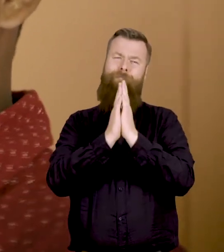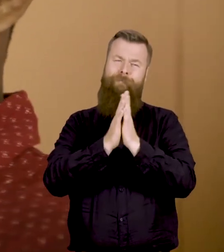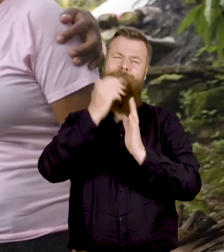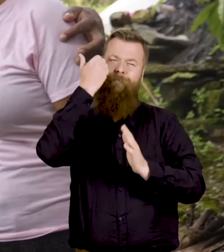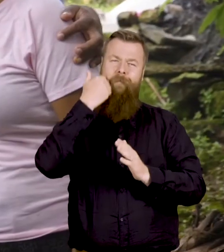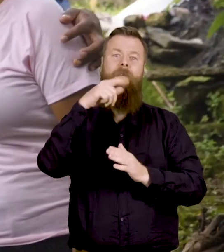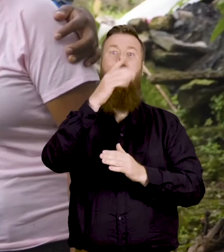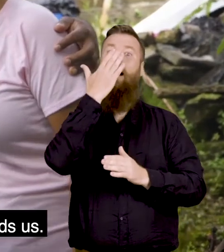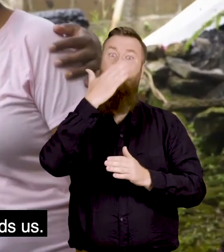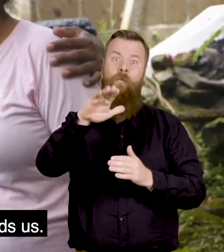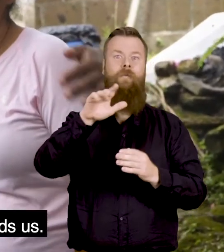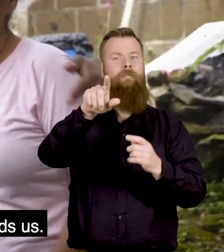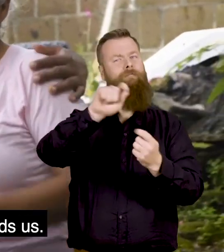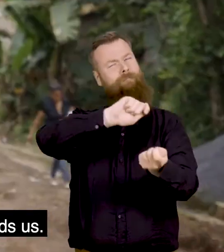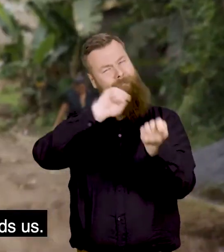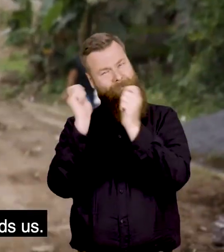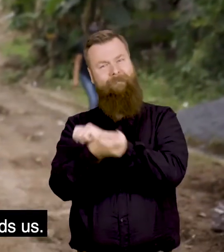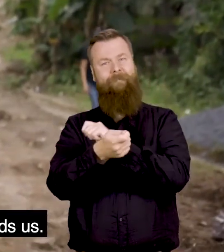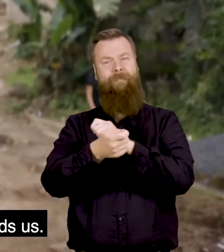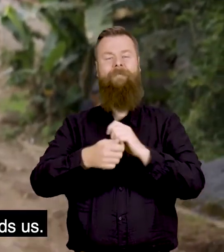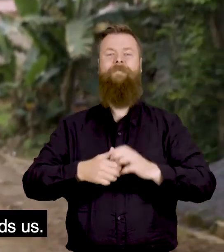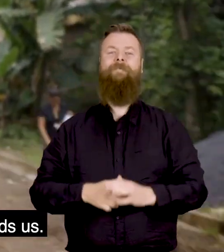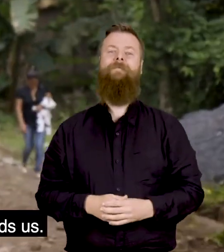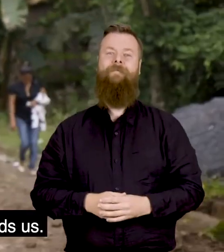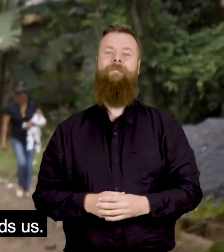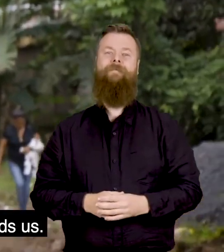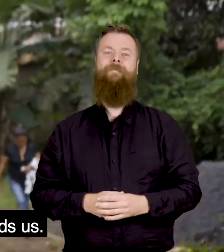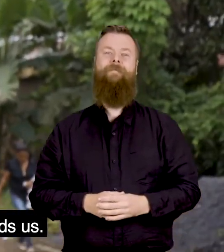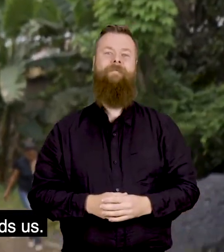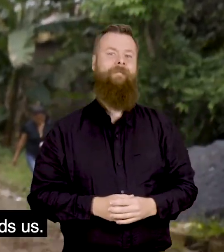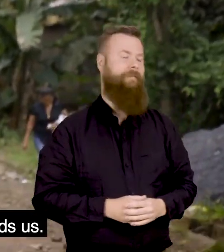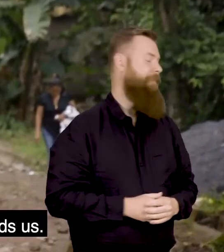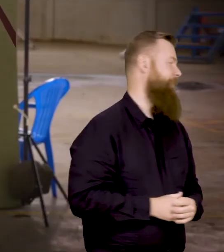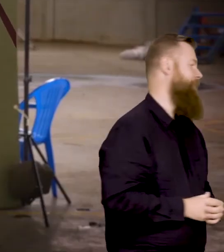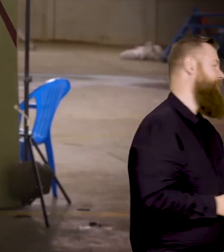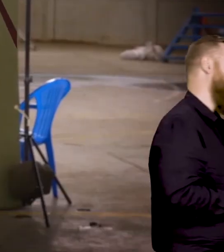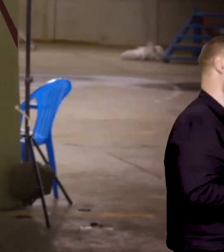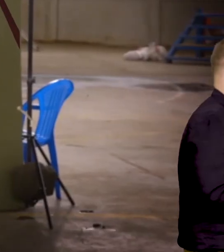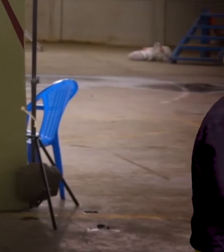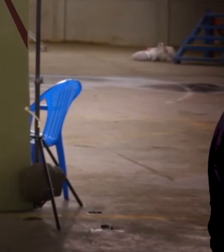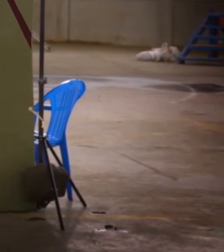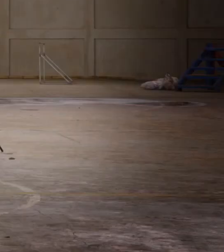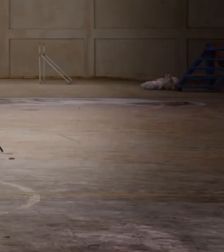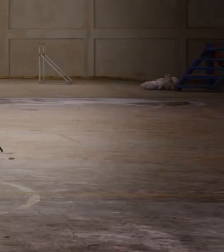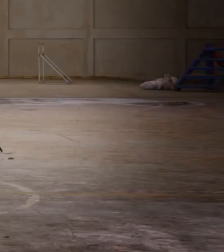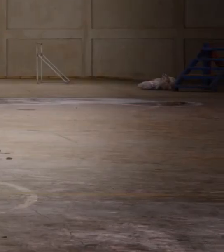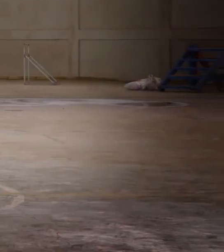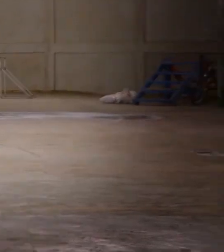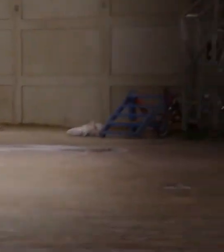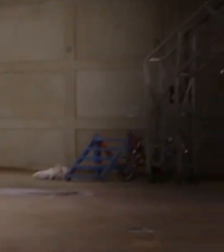We also think. And everybody should change their attitude towards us.